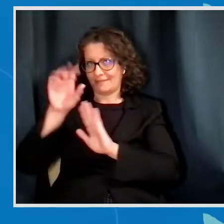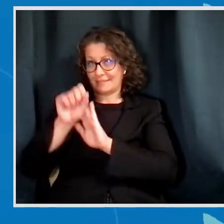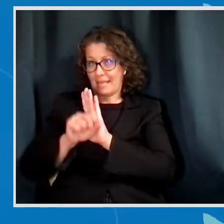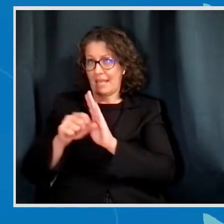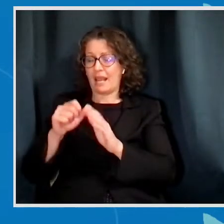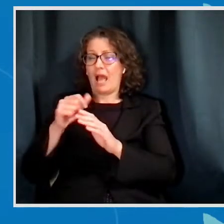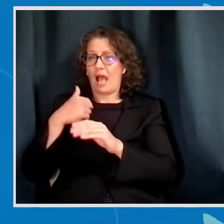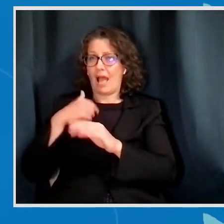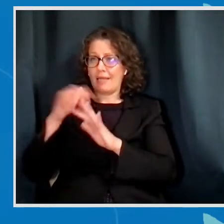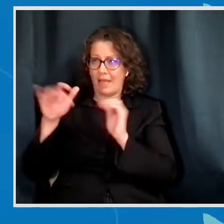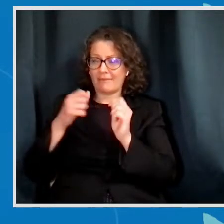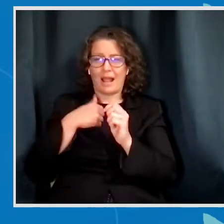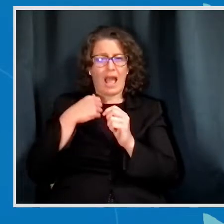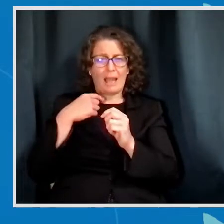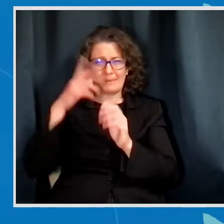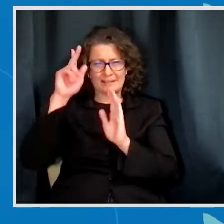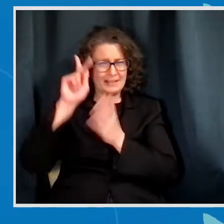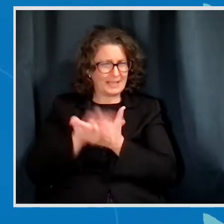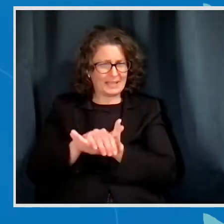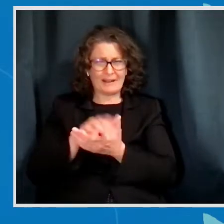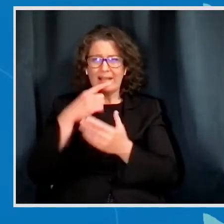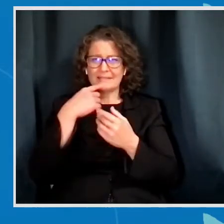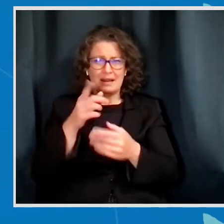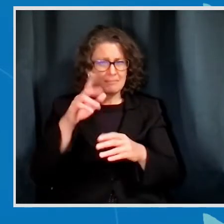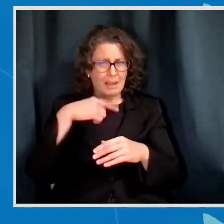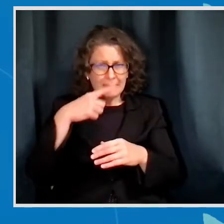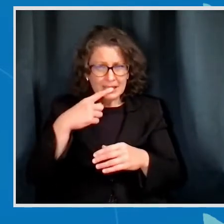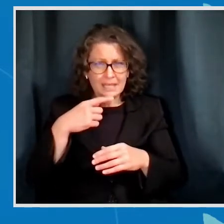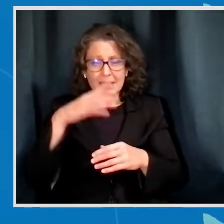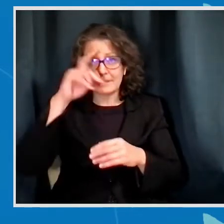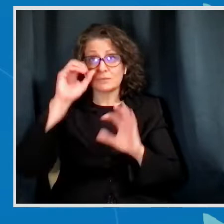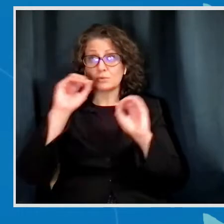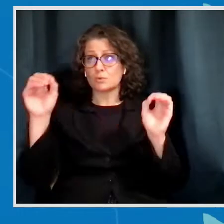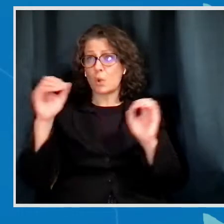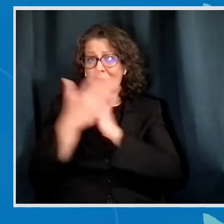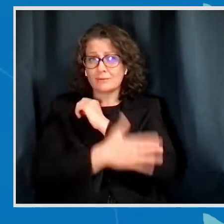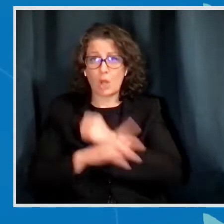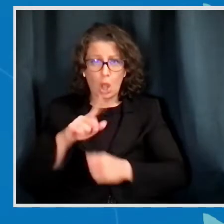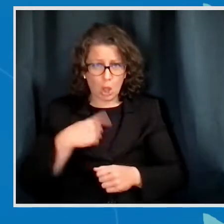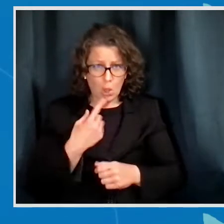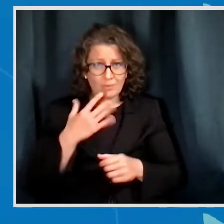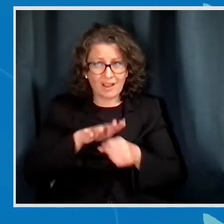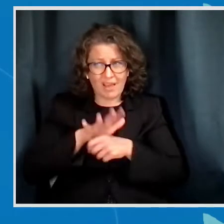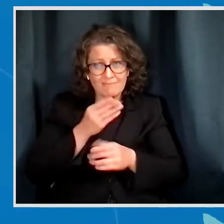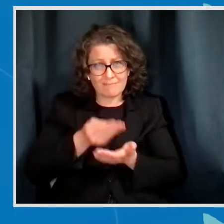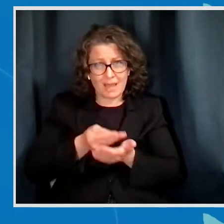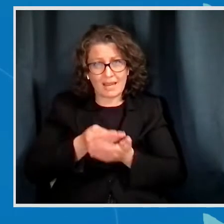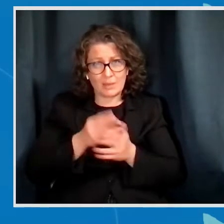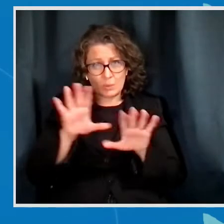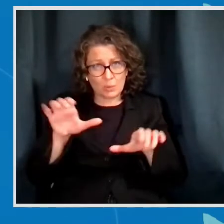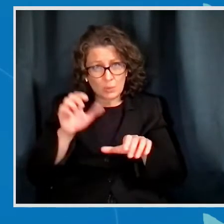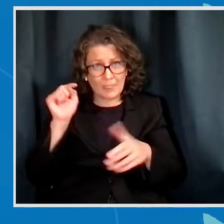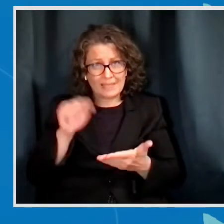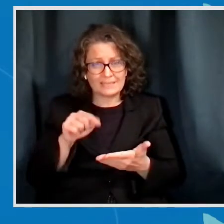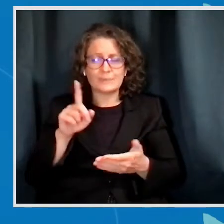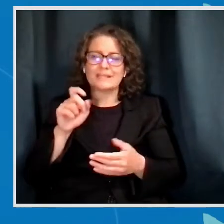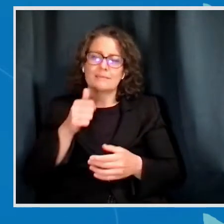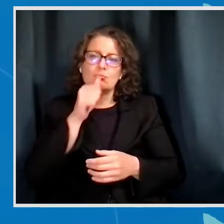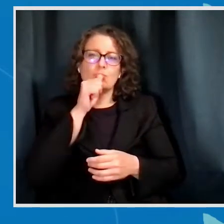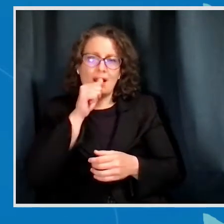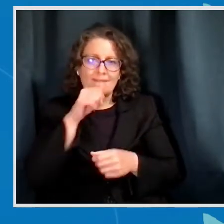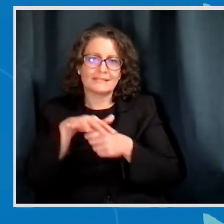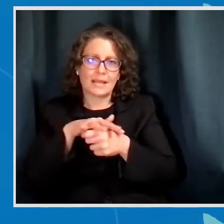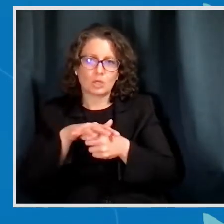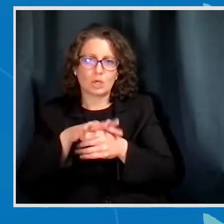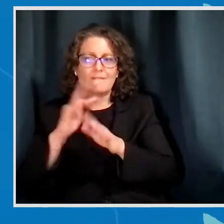no country has enough money to do this, we are going to really need the private sector, philanthropy